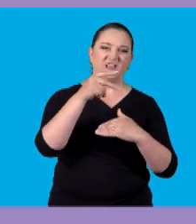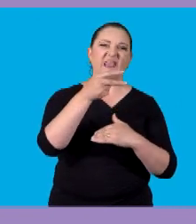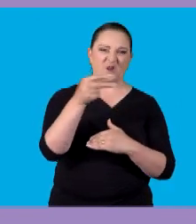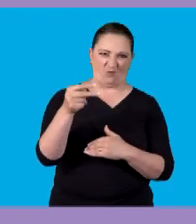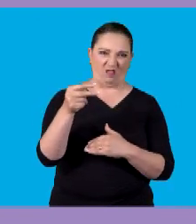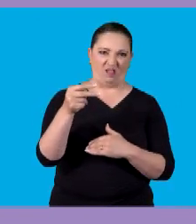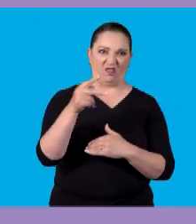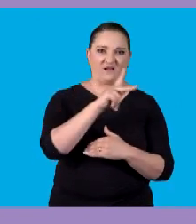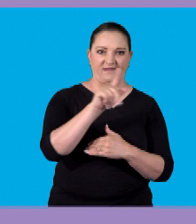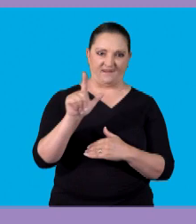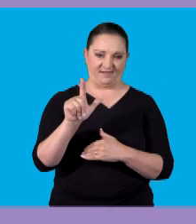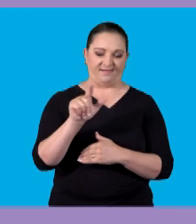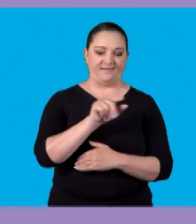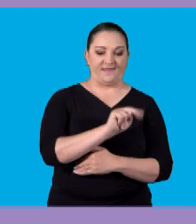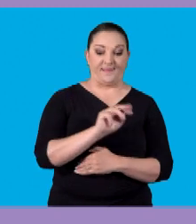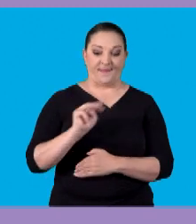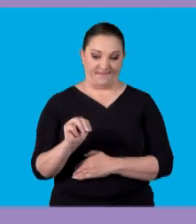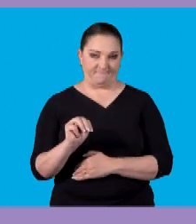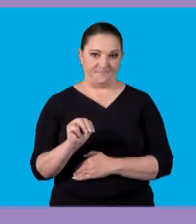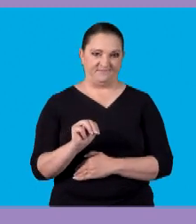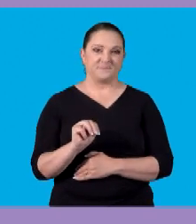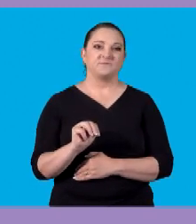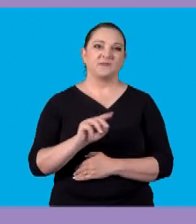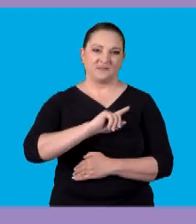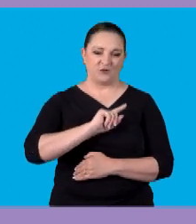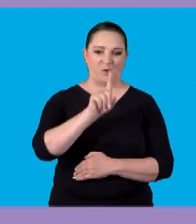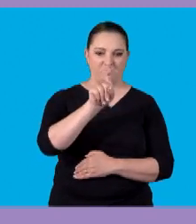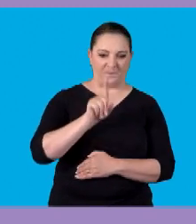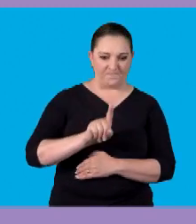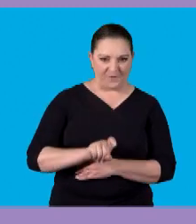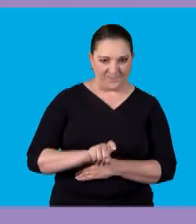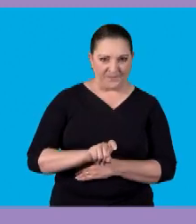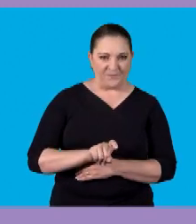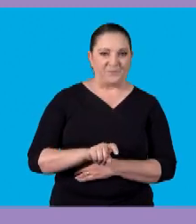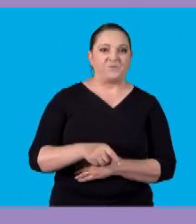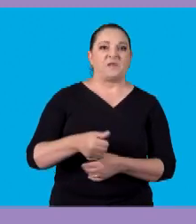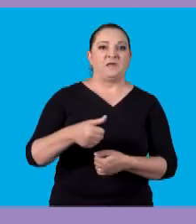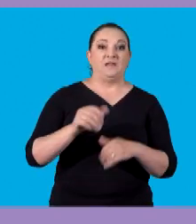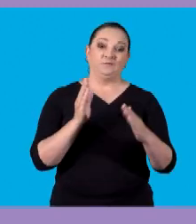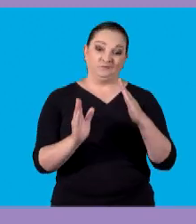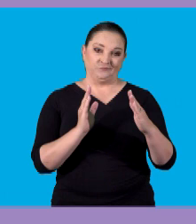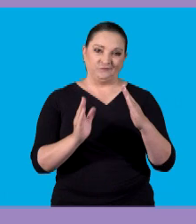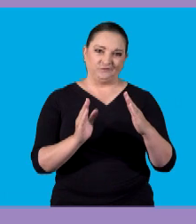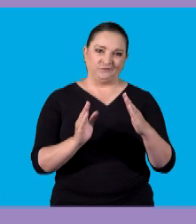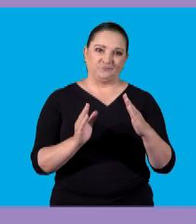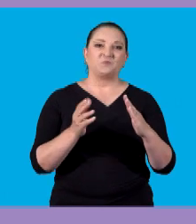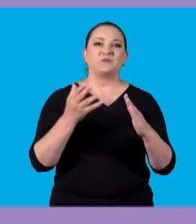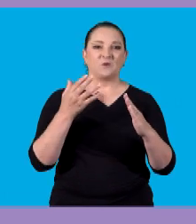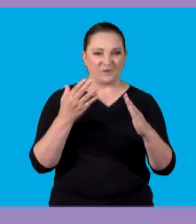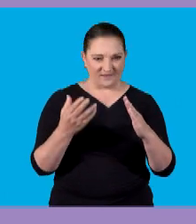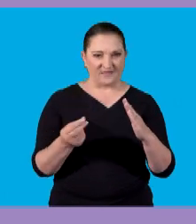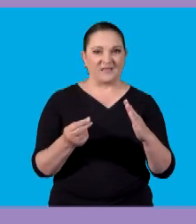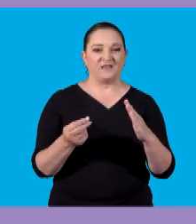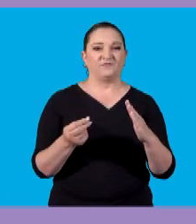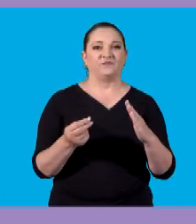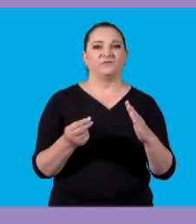course again Kl, which is equal to Nm. And we have the other two opposite